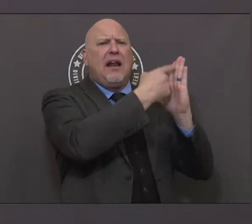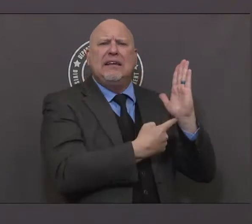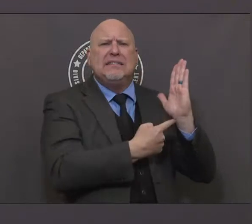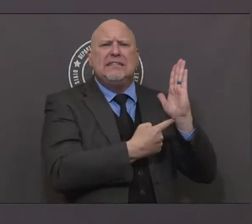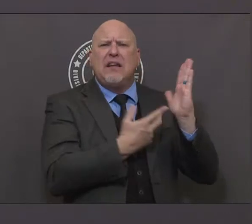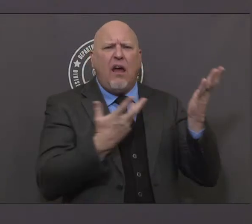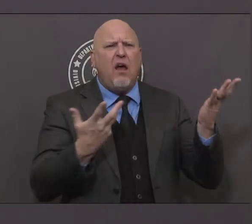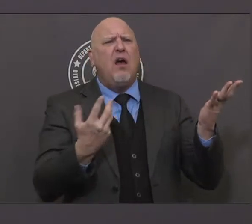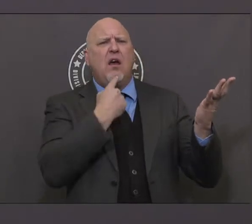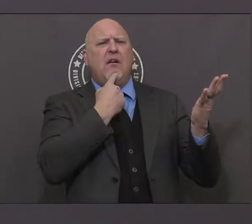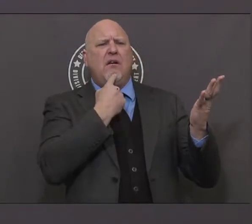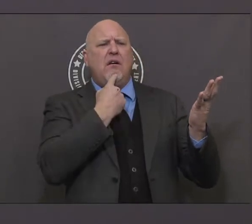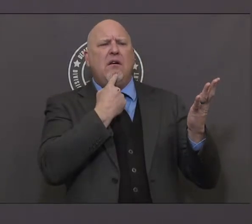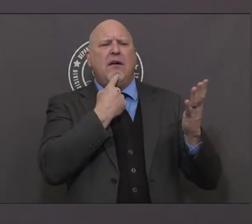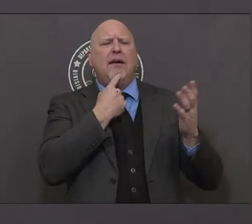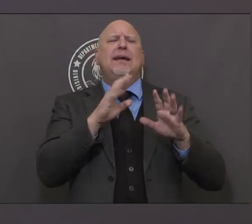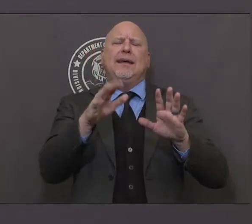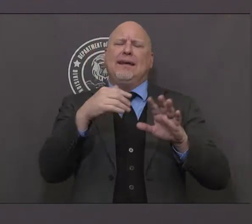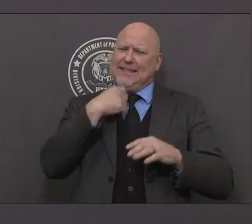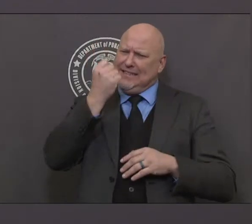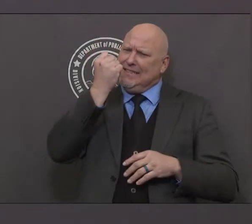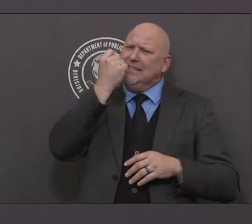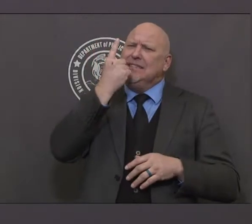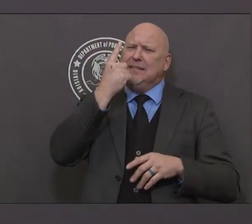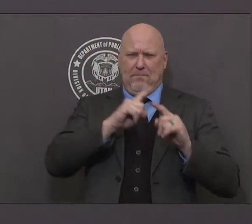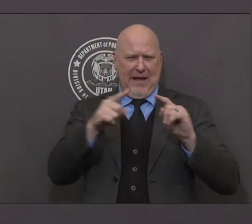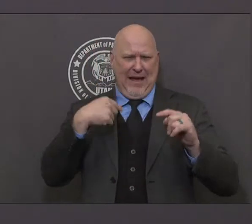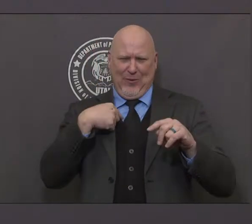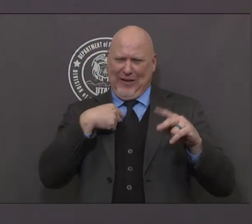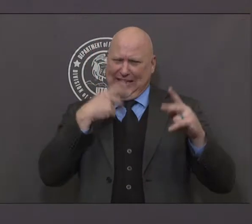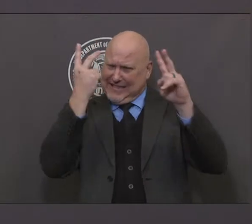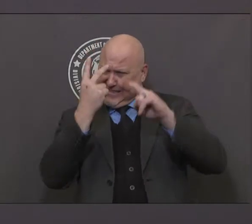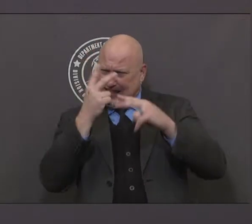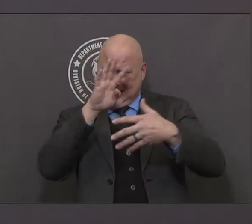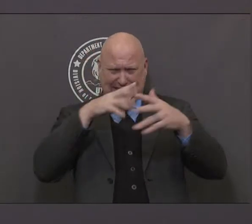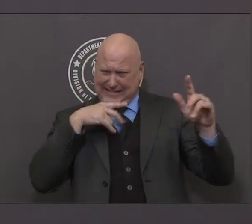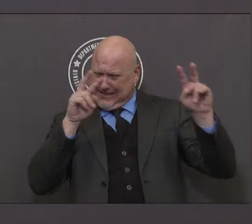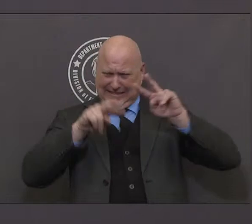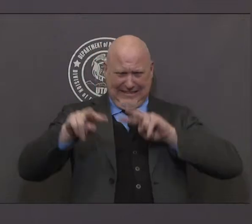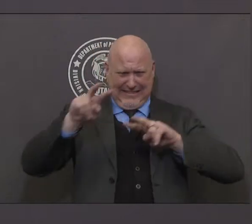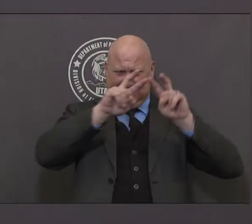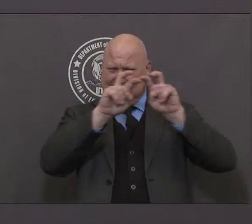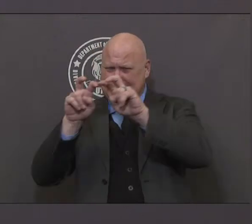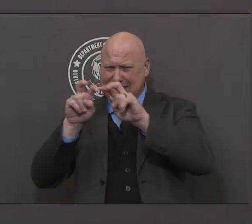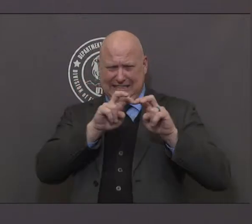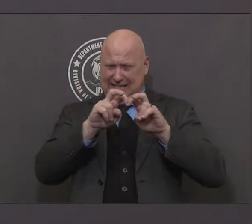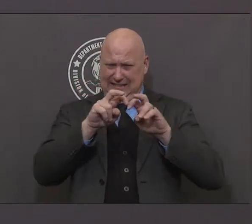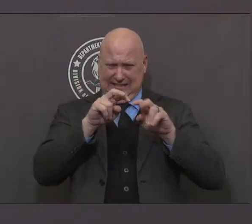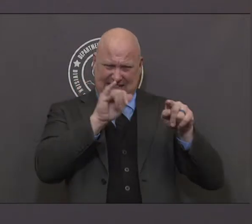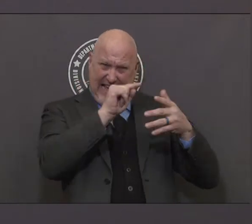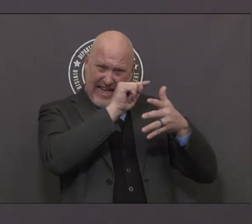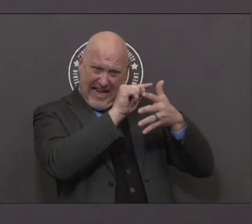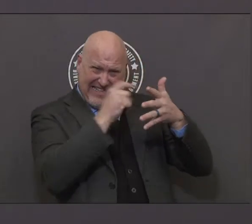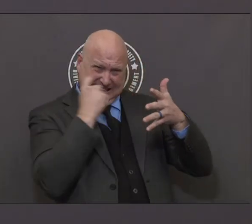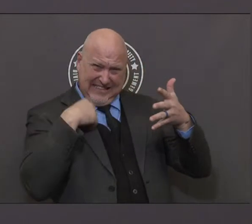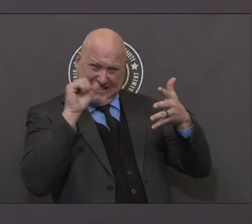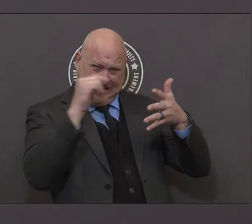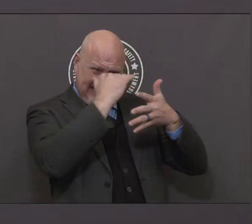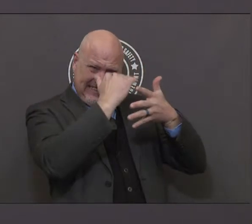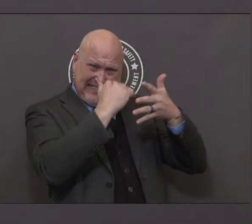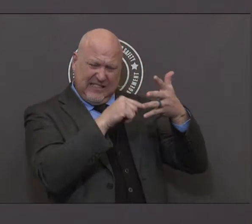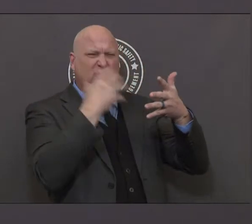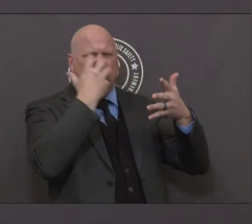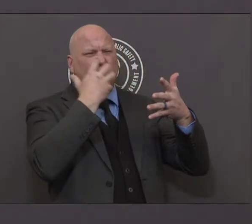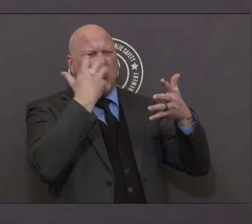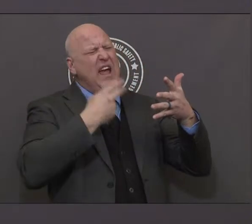risk, and based on the supply of vaccine that we have. Again, this population is about 400,000 people. We expect